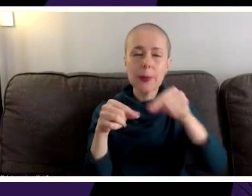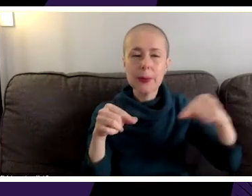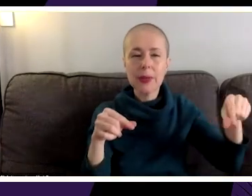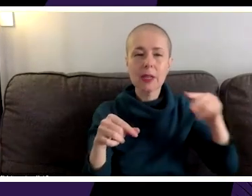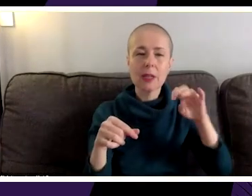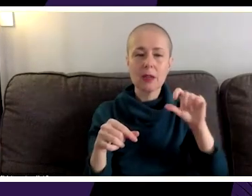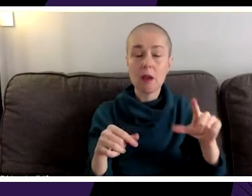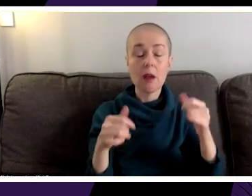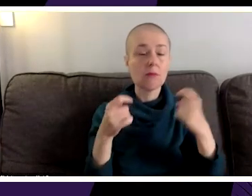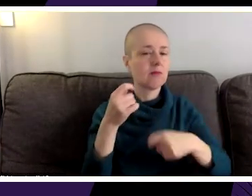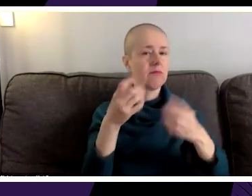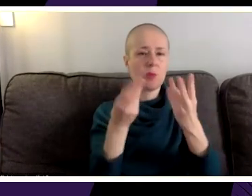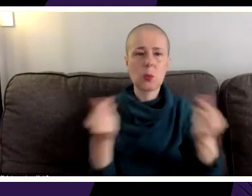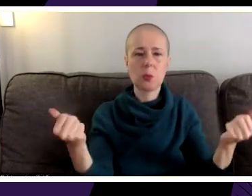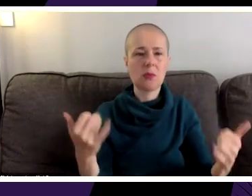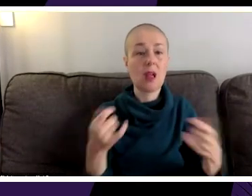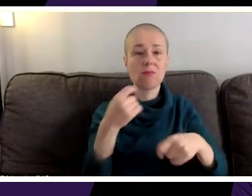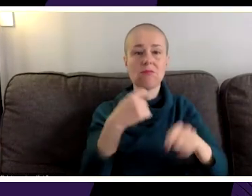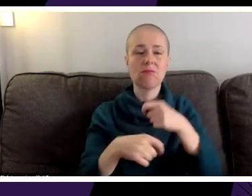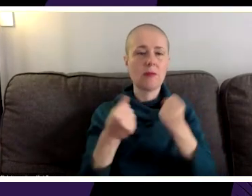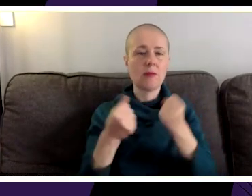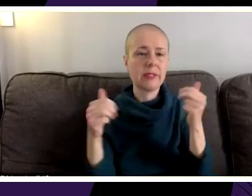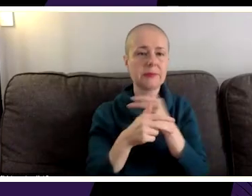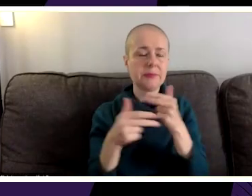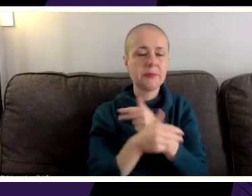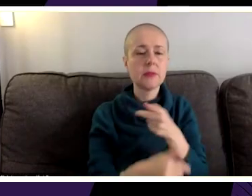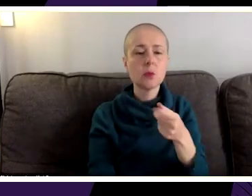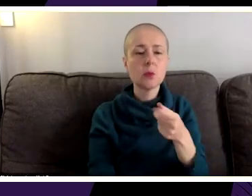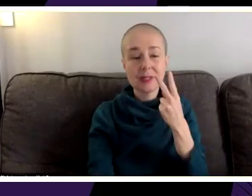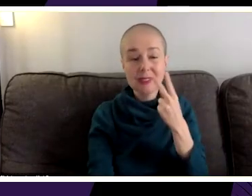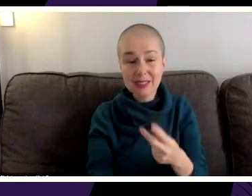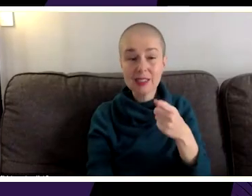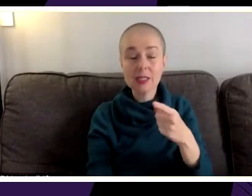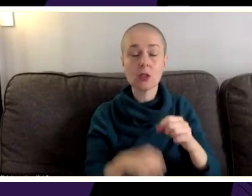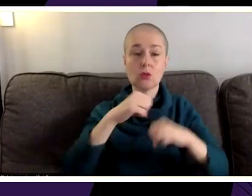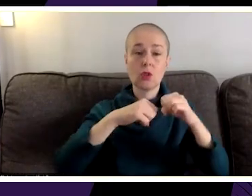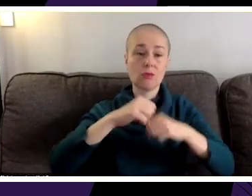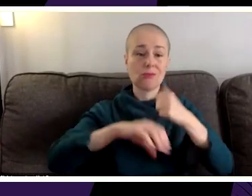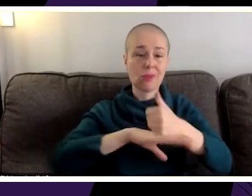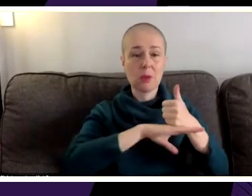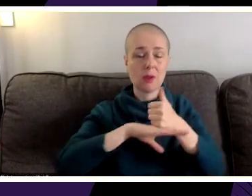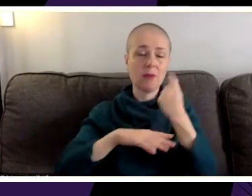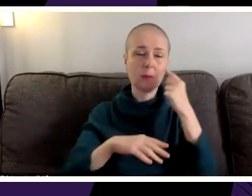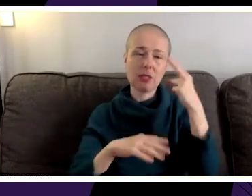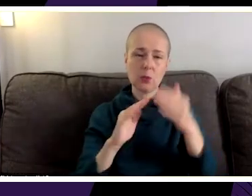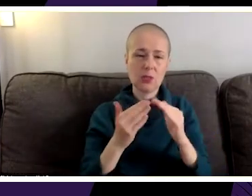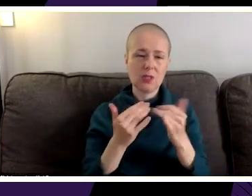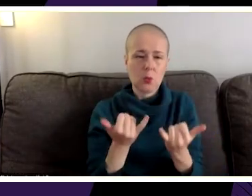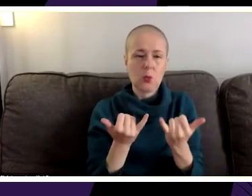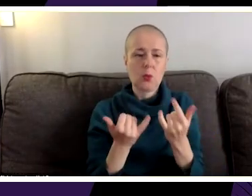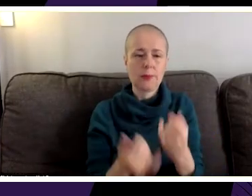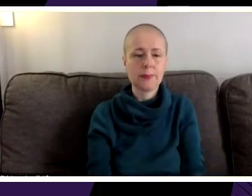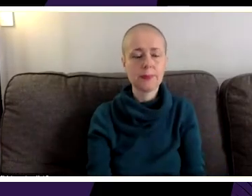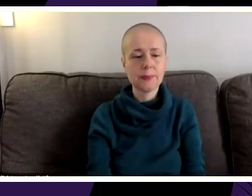taken their place. You can see in these images some of the infrastructure that are part of current Mexico